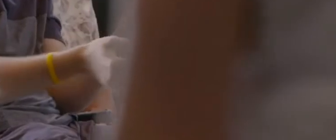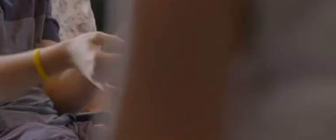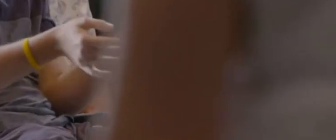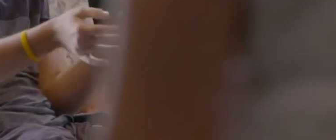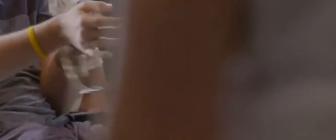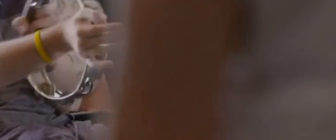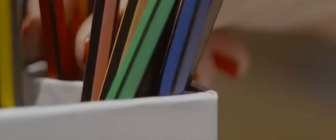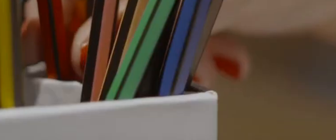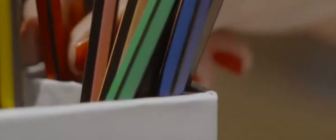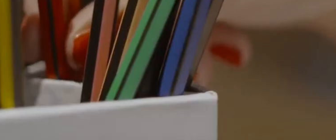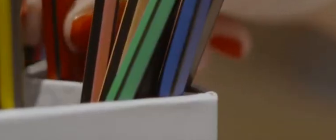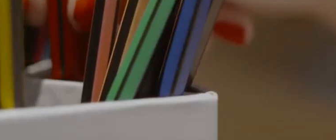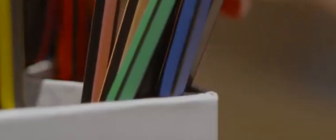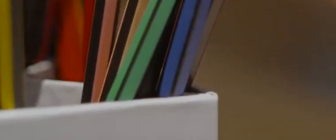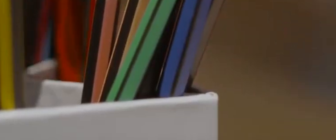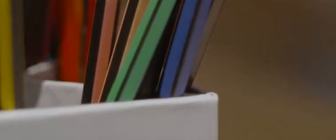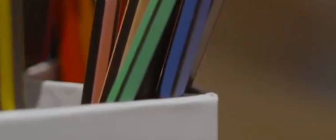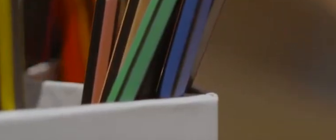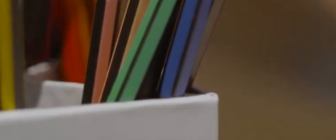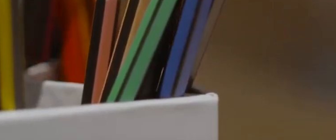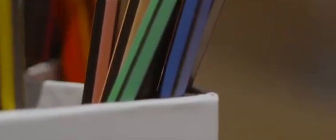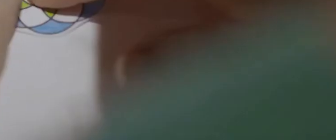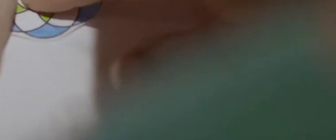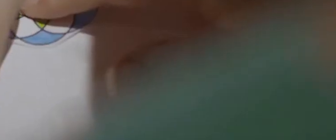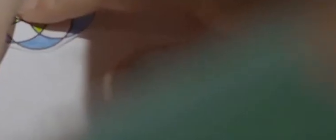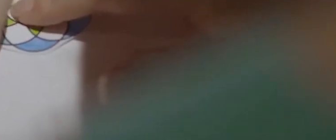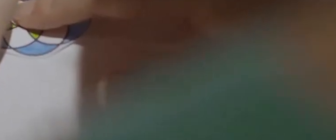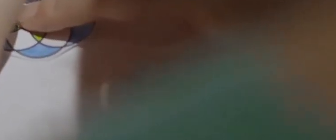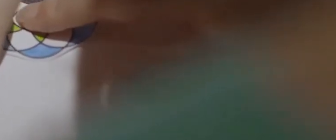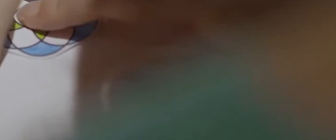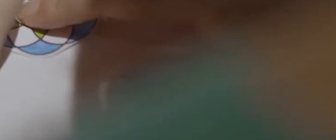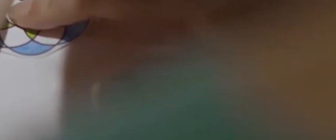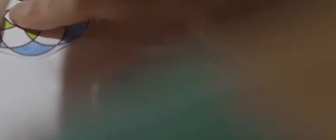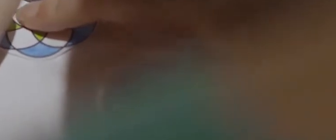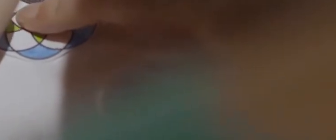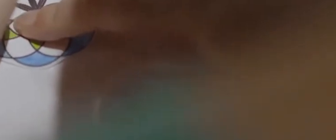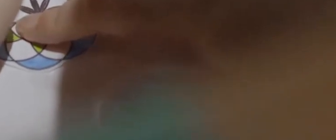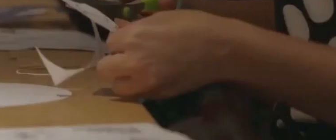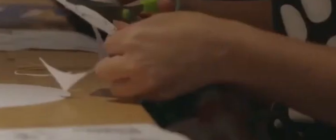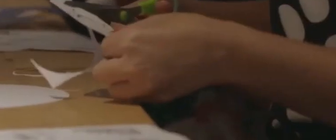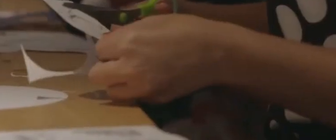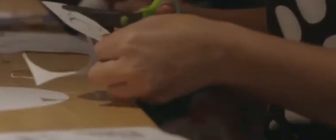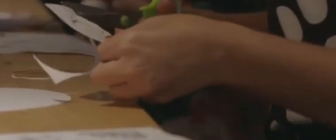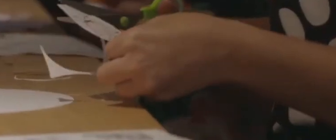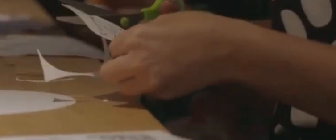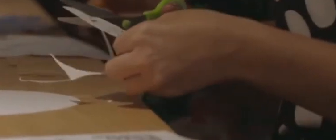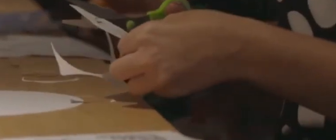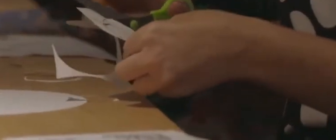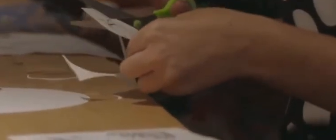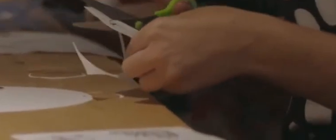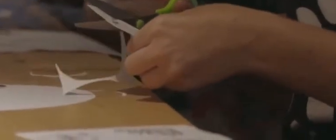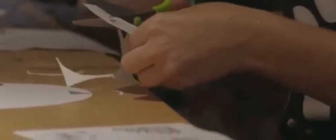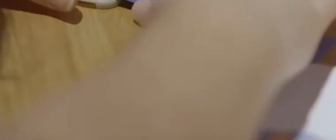When we took part in Culture Counts, what it actually gave me is much more than I thought, because what it looks at is the